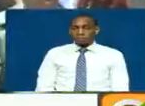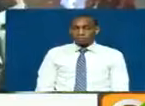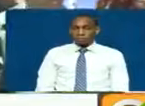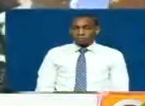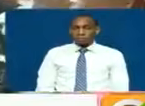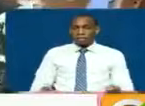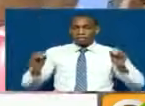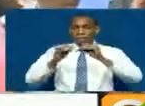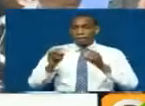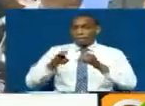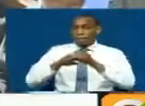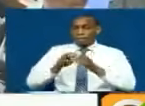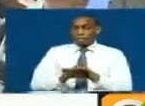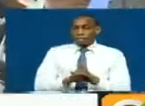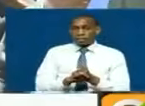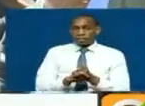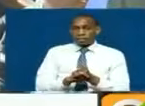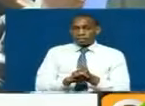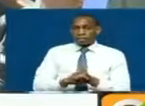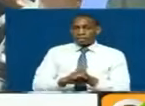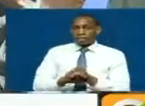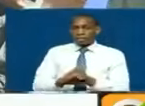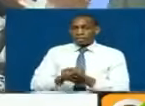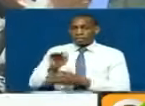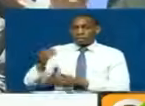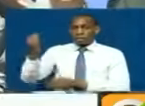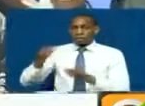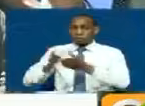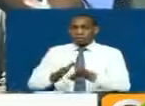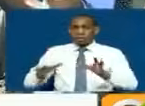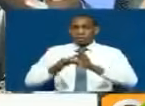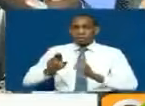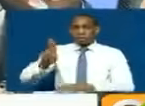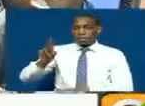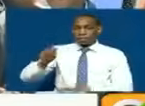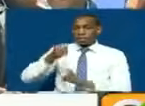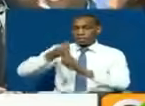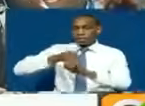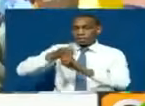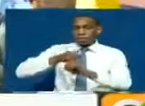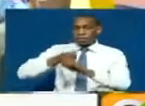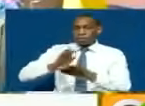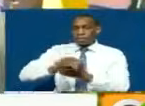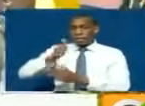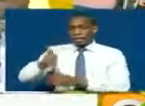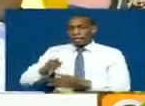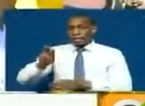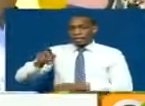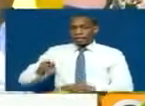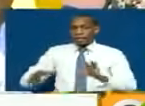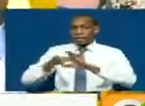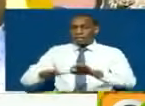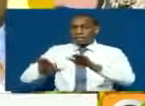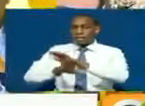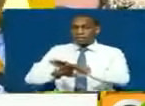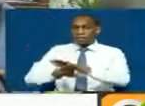vizuri. The forum's membership, holding on to their political parties, winding them up to join UDA's pushed by some of their counterparts, allied to